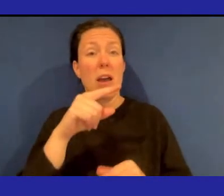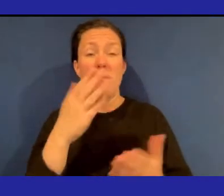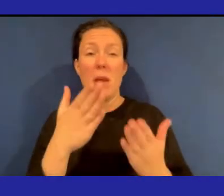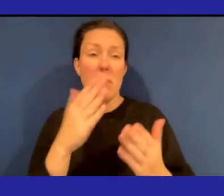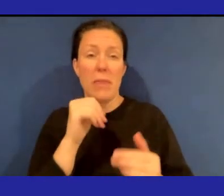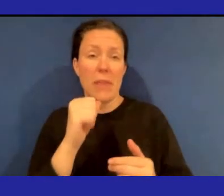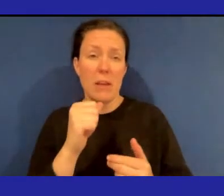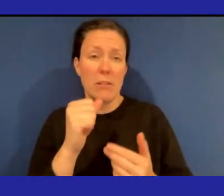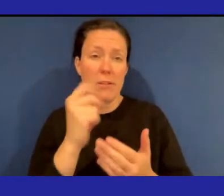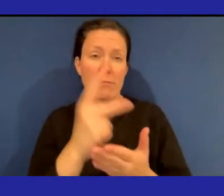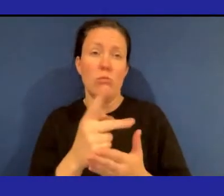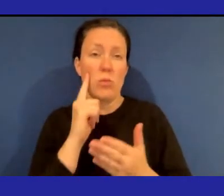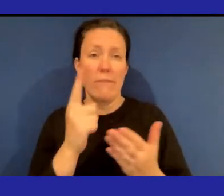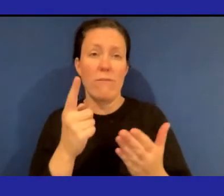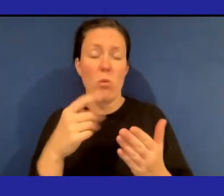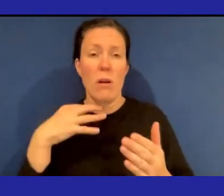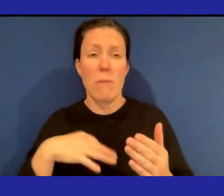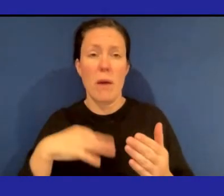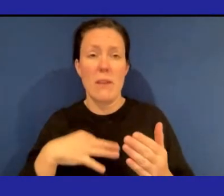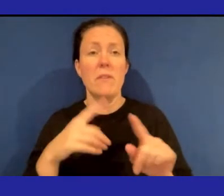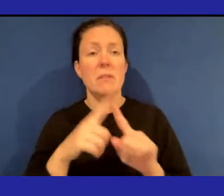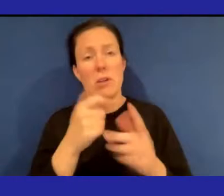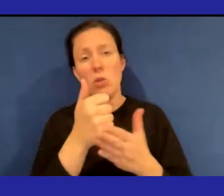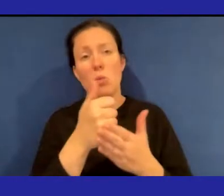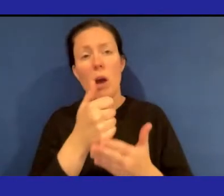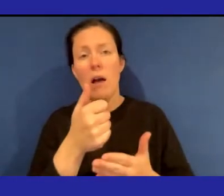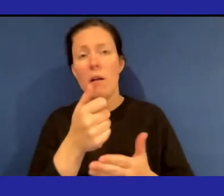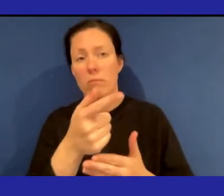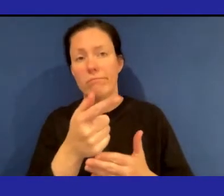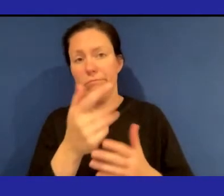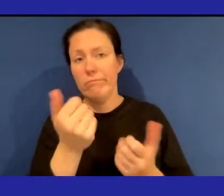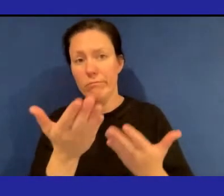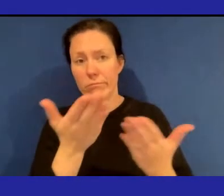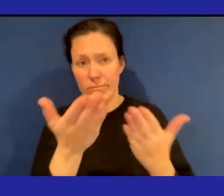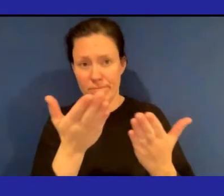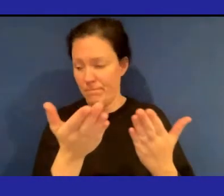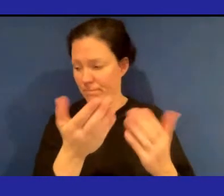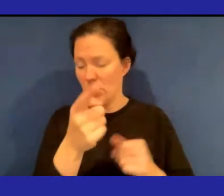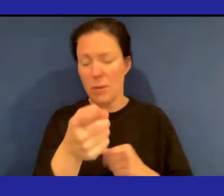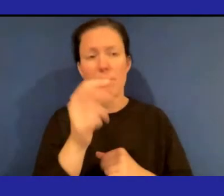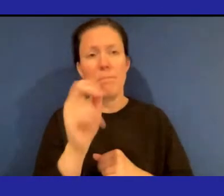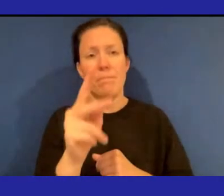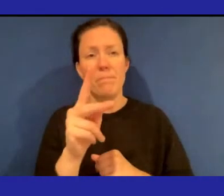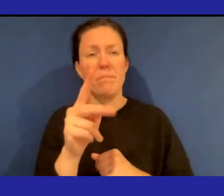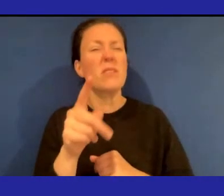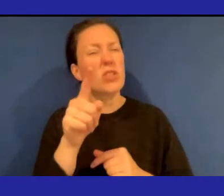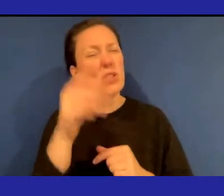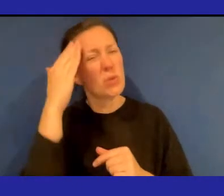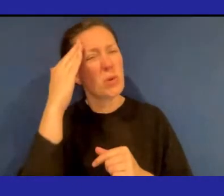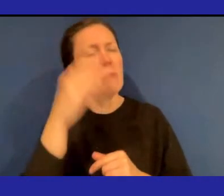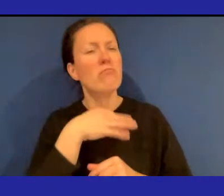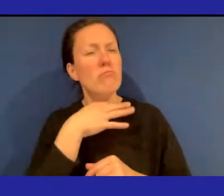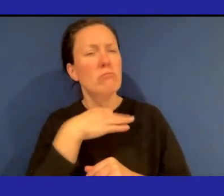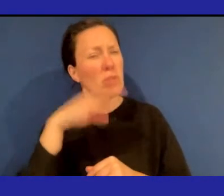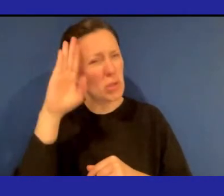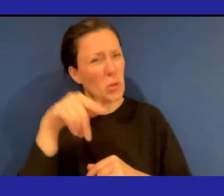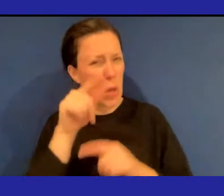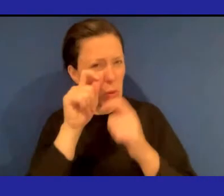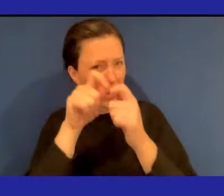have been served, how many hours the healthcare practitioners have spent? We don't have